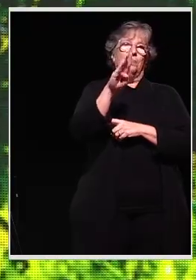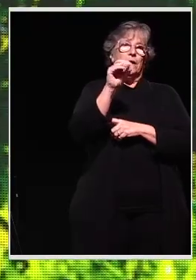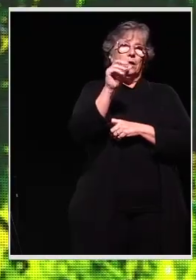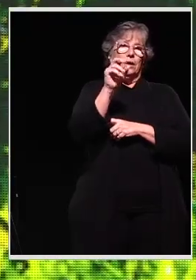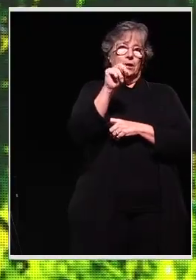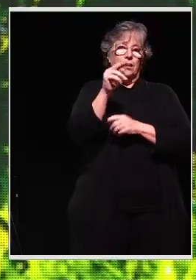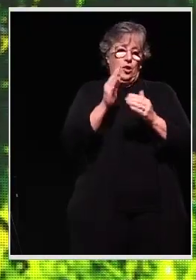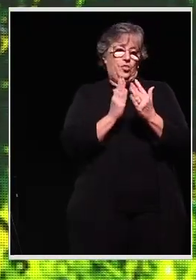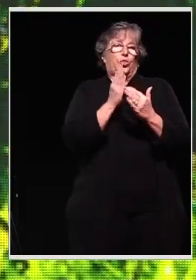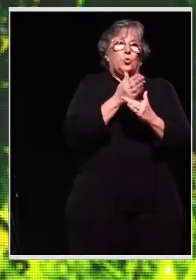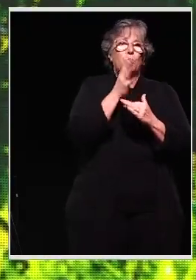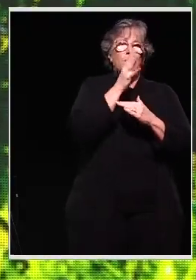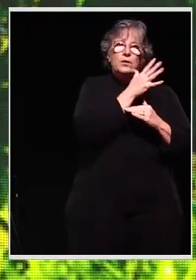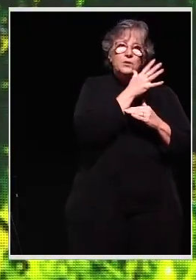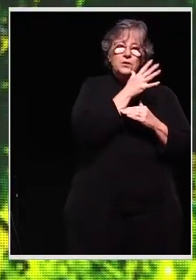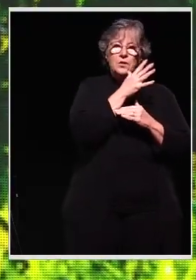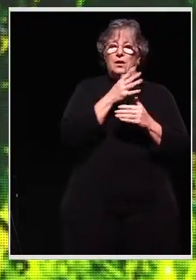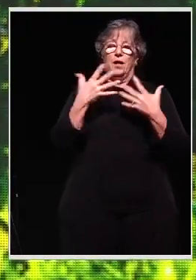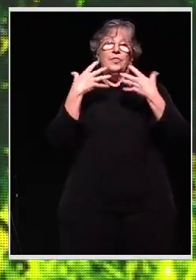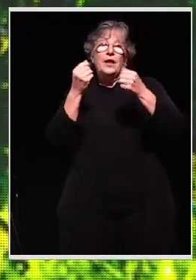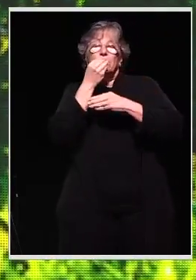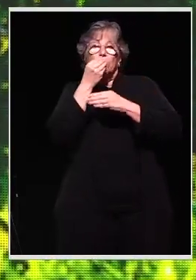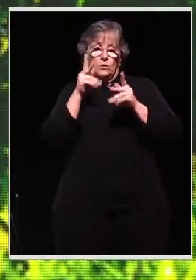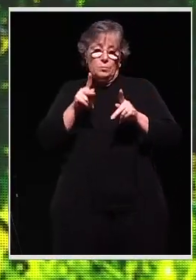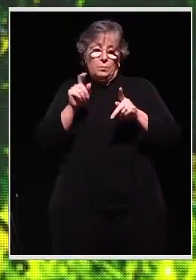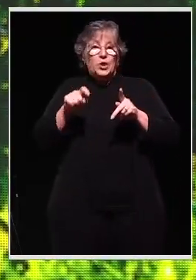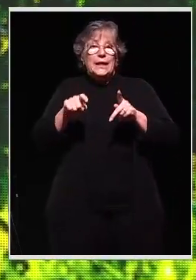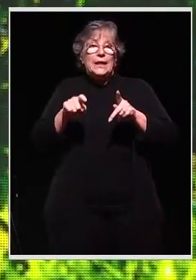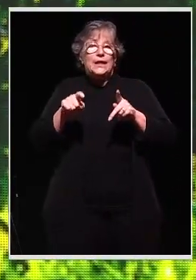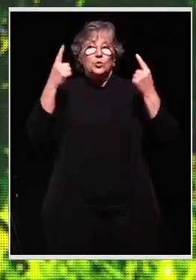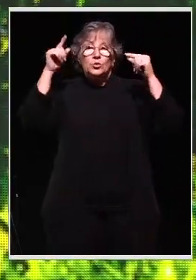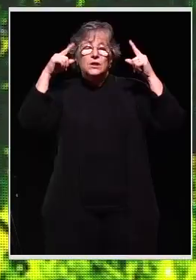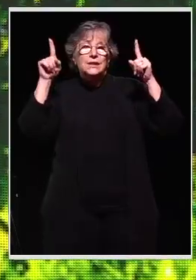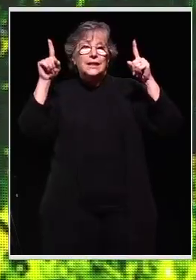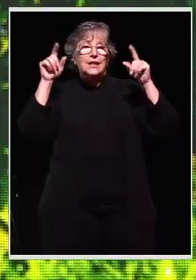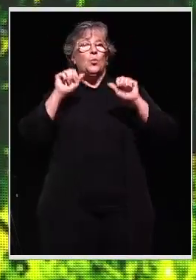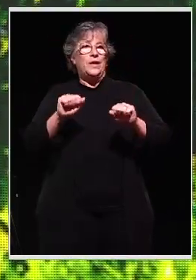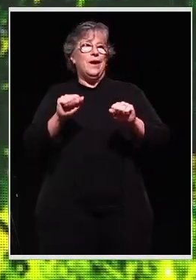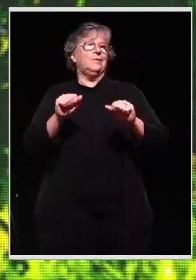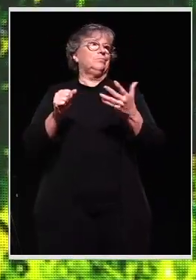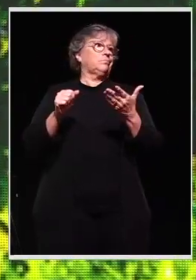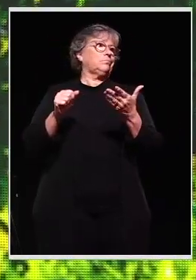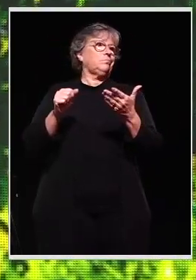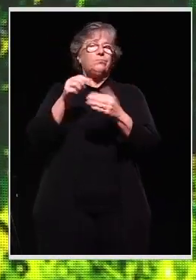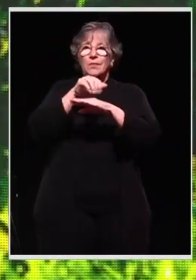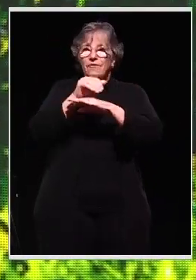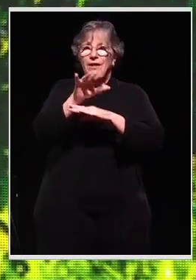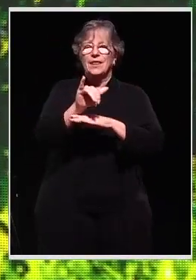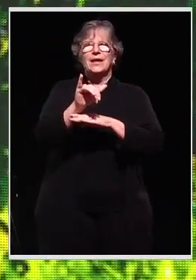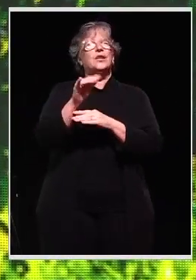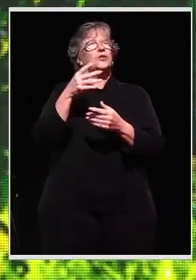the benefits that people need, the healthy foods that people need to be productive. And so I really like to think about the optimistic